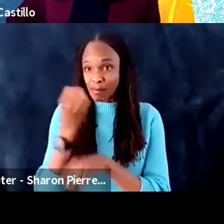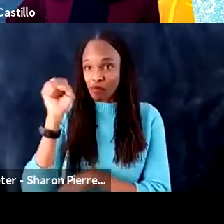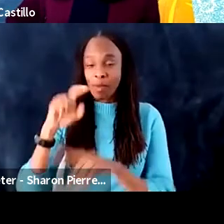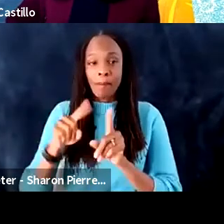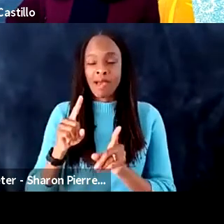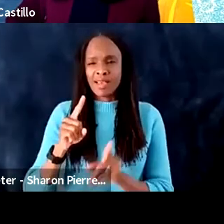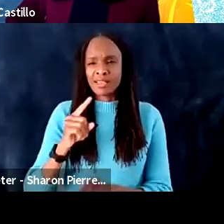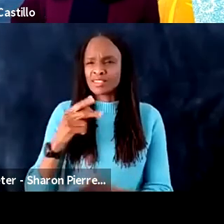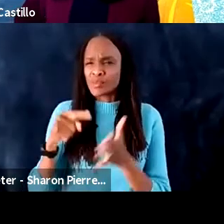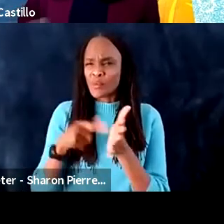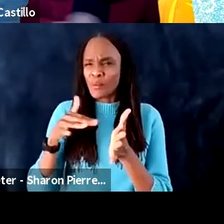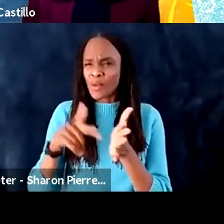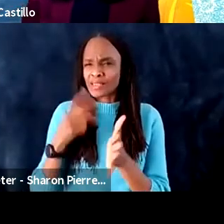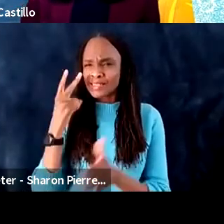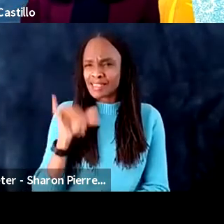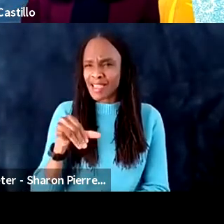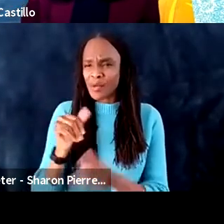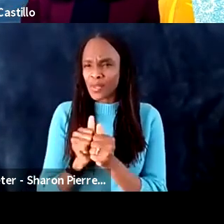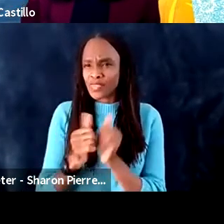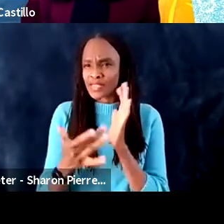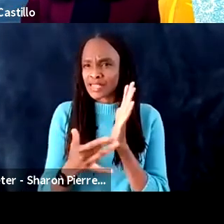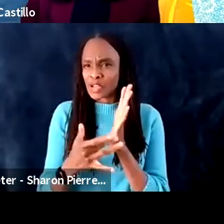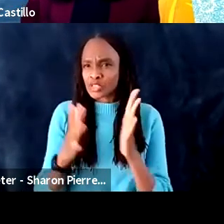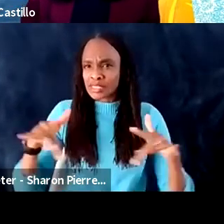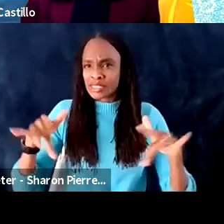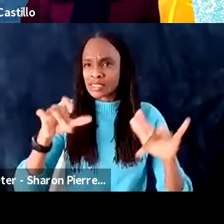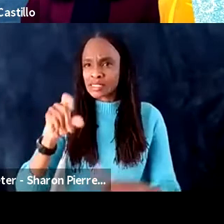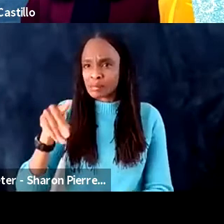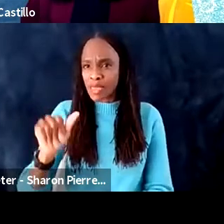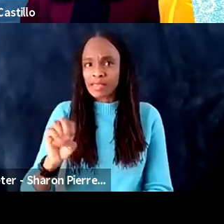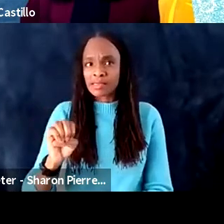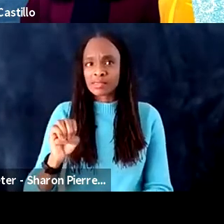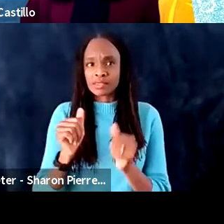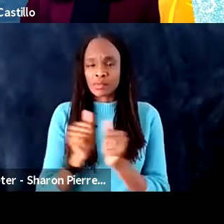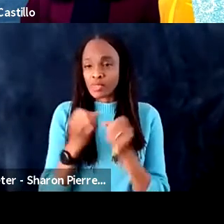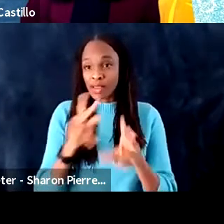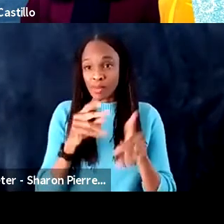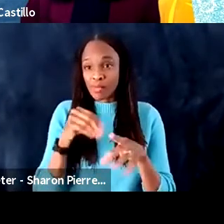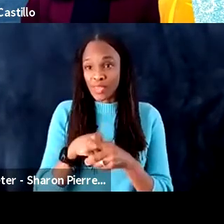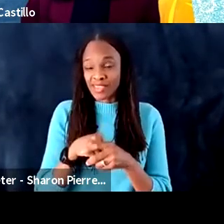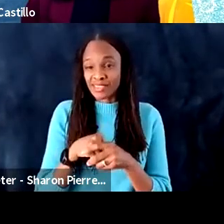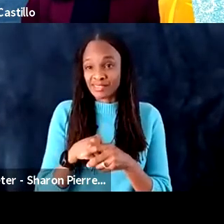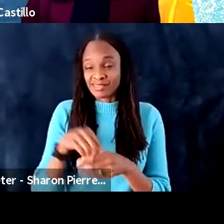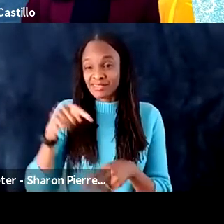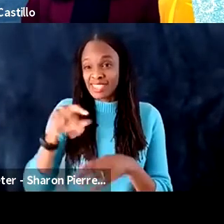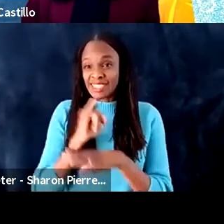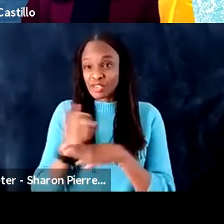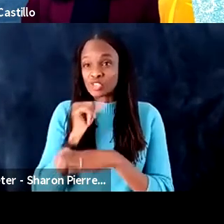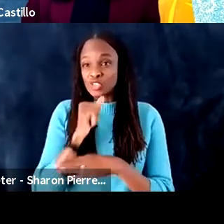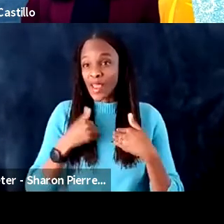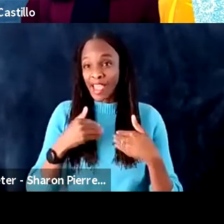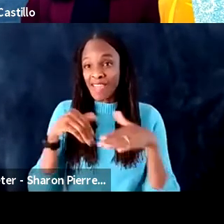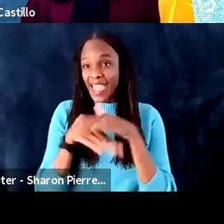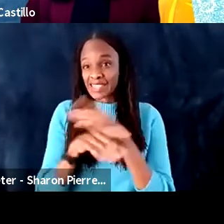the technological space, you know, that a lot of people who are in these emerging industries really don't have access to.